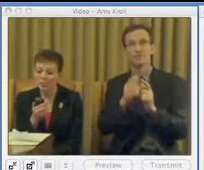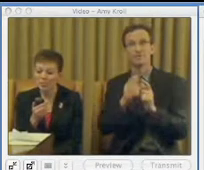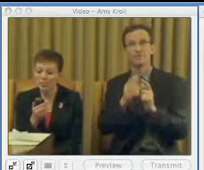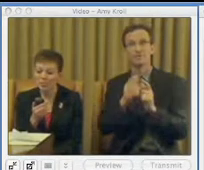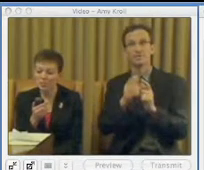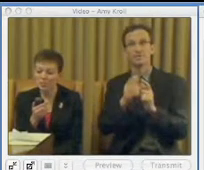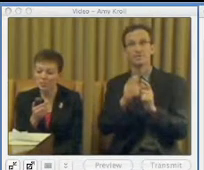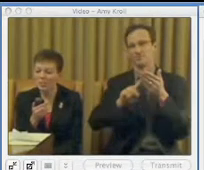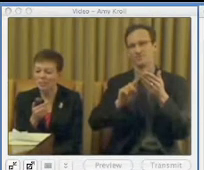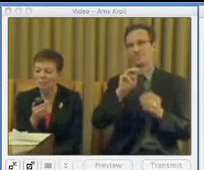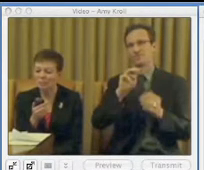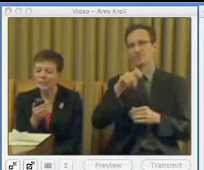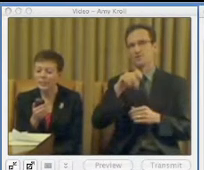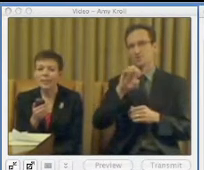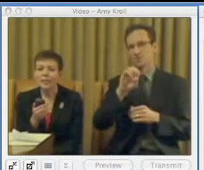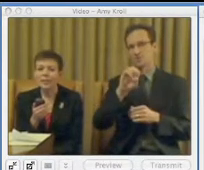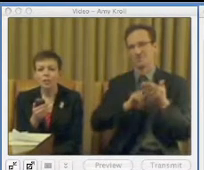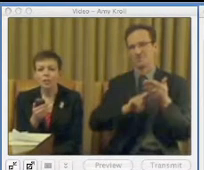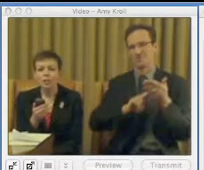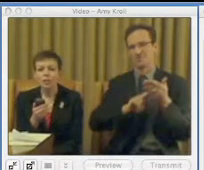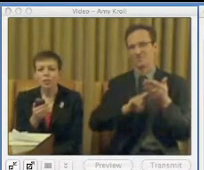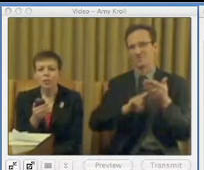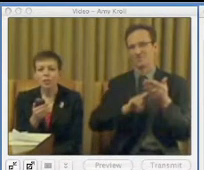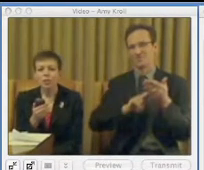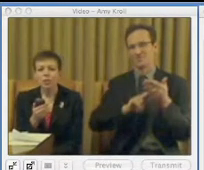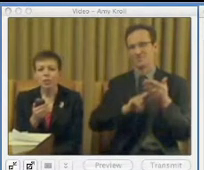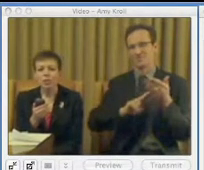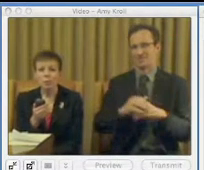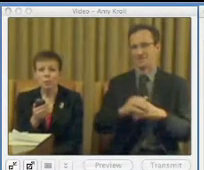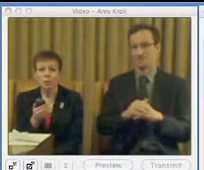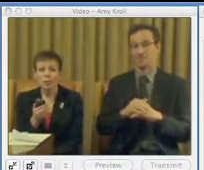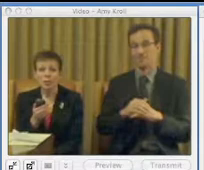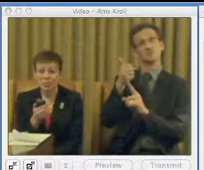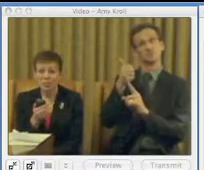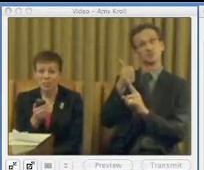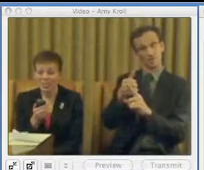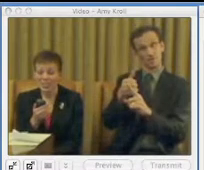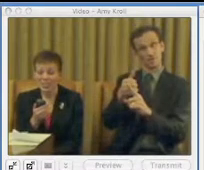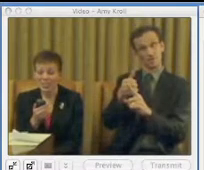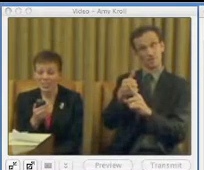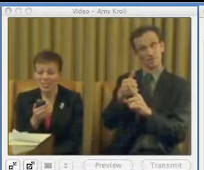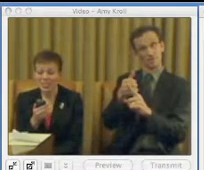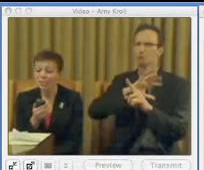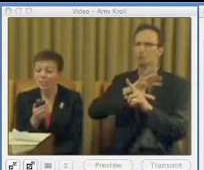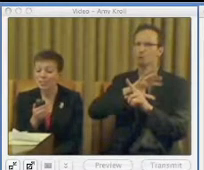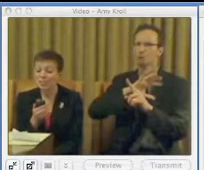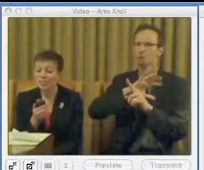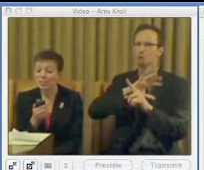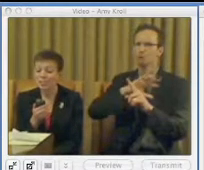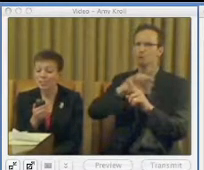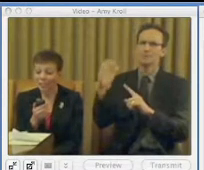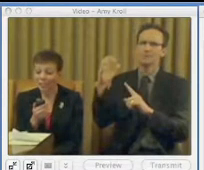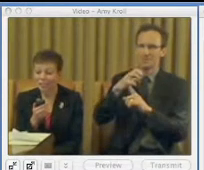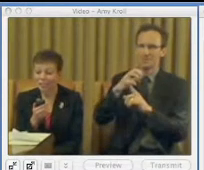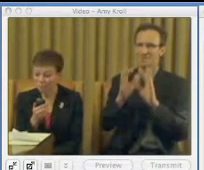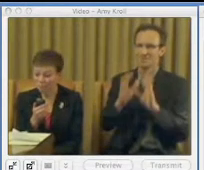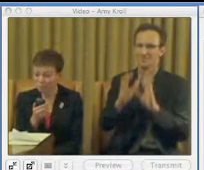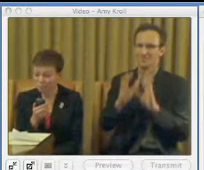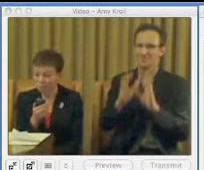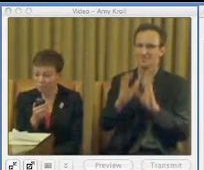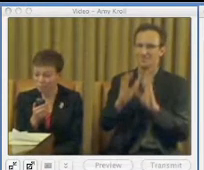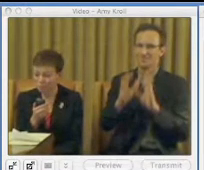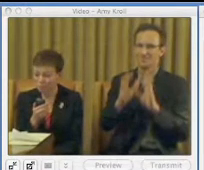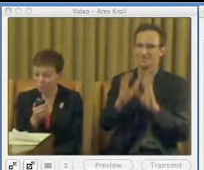Interpreting Research at Macquarie University in Australia. She is an interpreter extraordinaire. She's